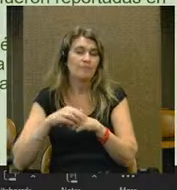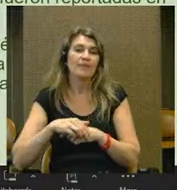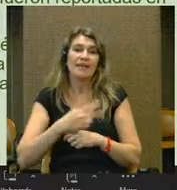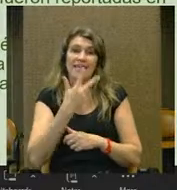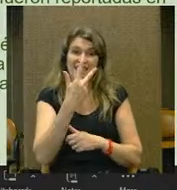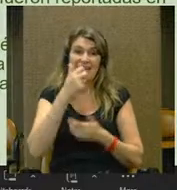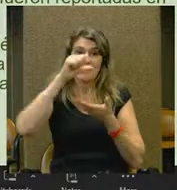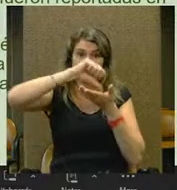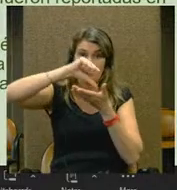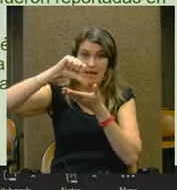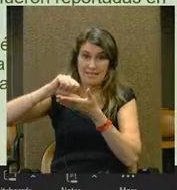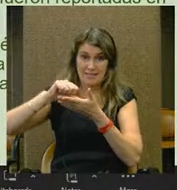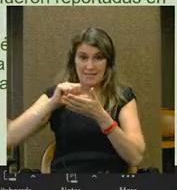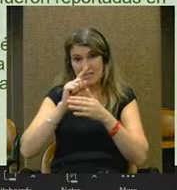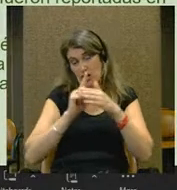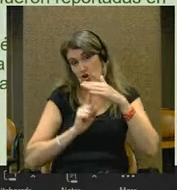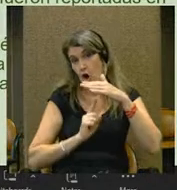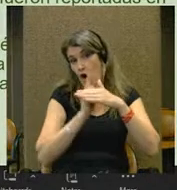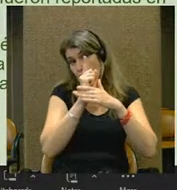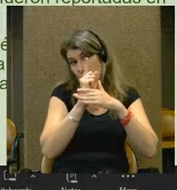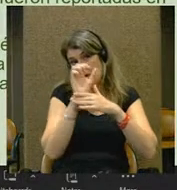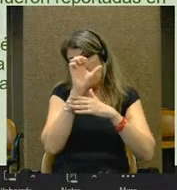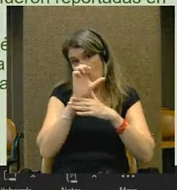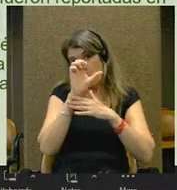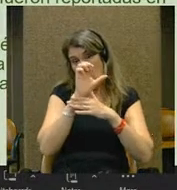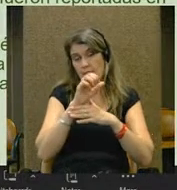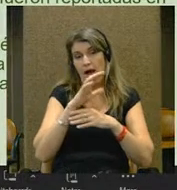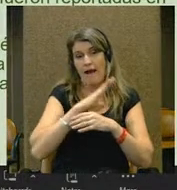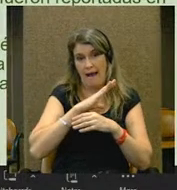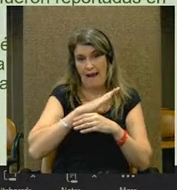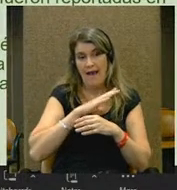have carfentanil, which is a fentanyl